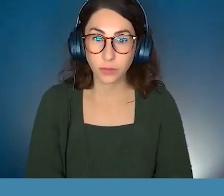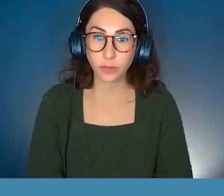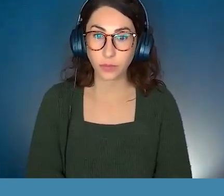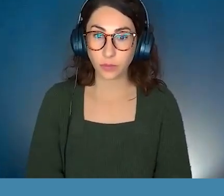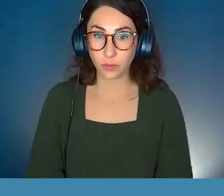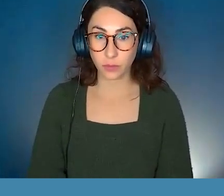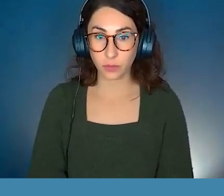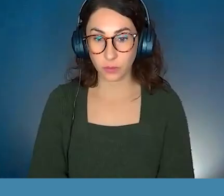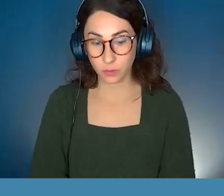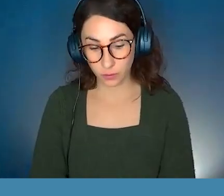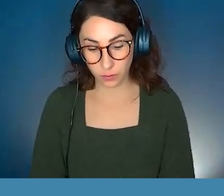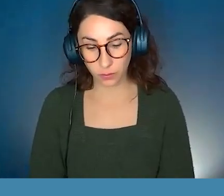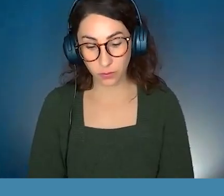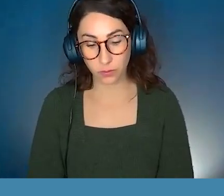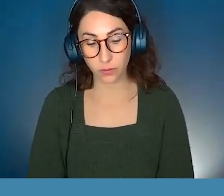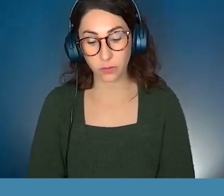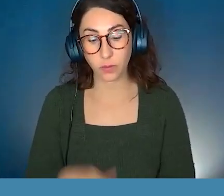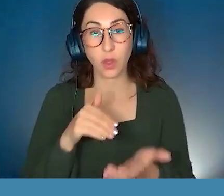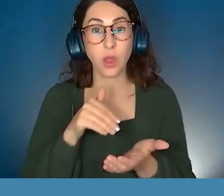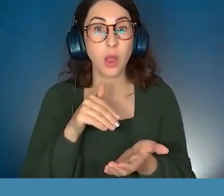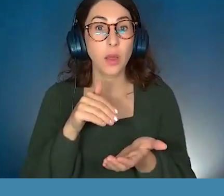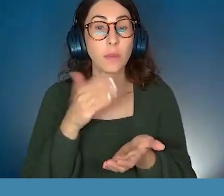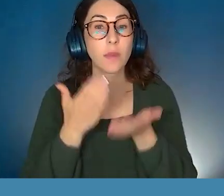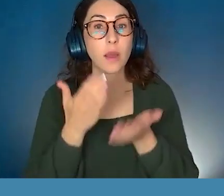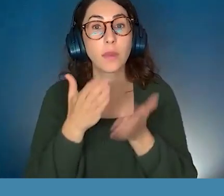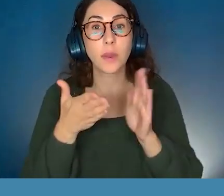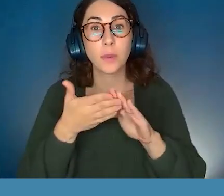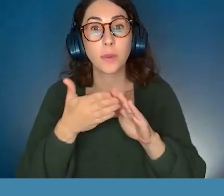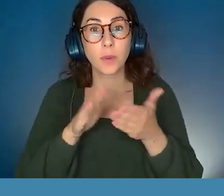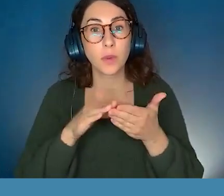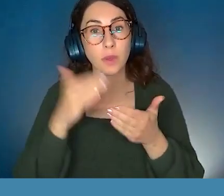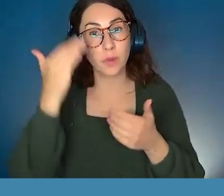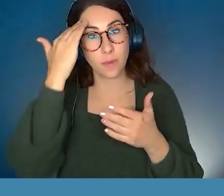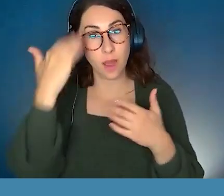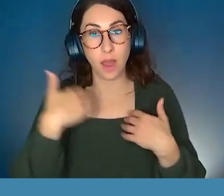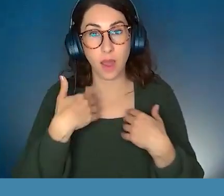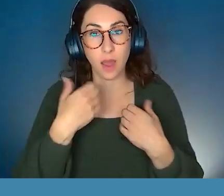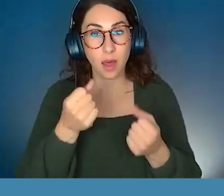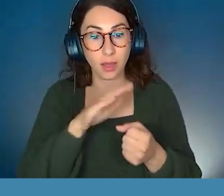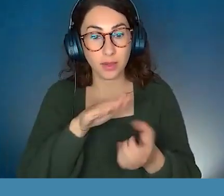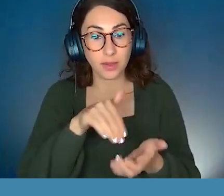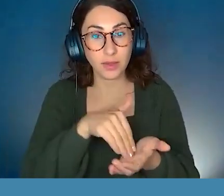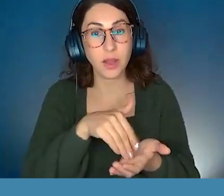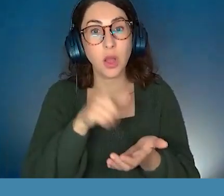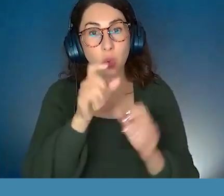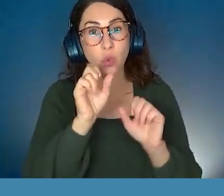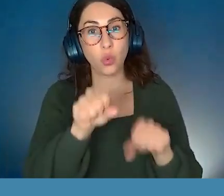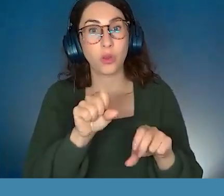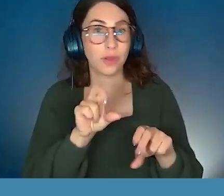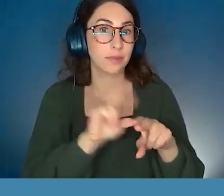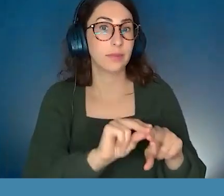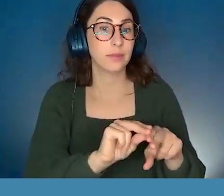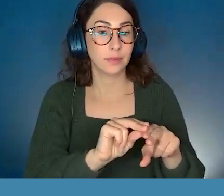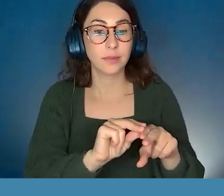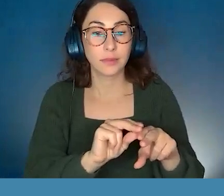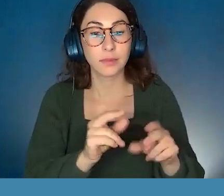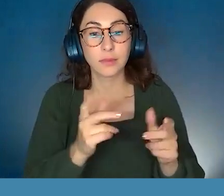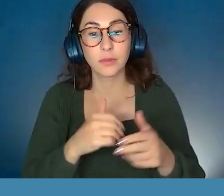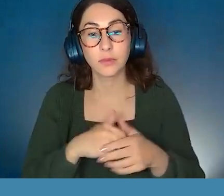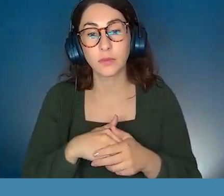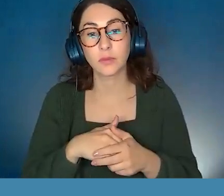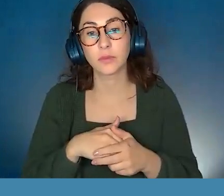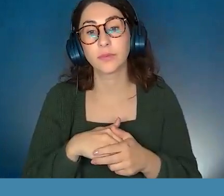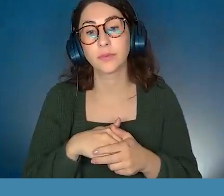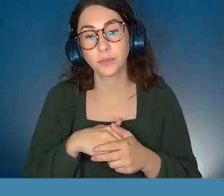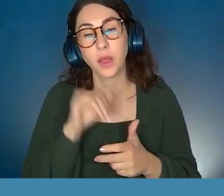And often if there's a community mental health center in your area, you can access your community mental health centers as well. But this is a